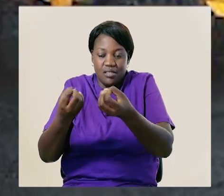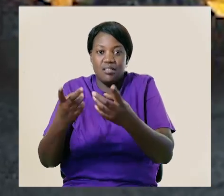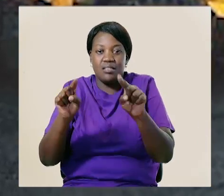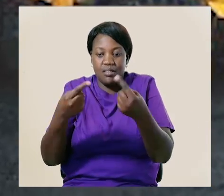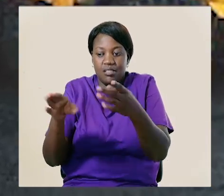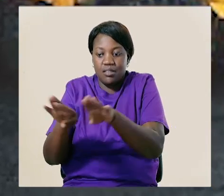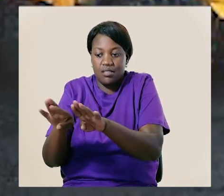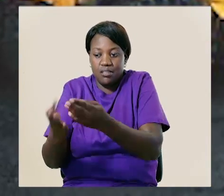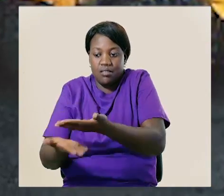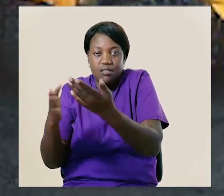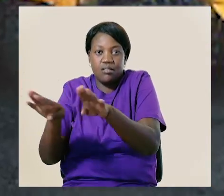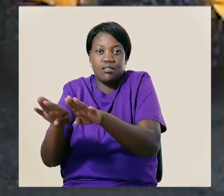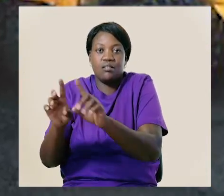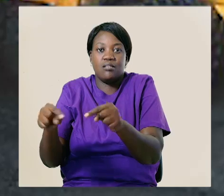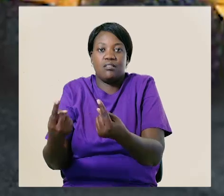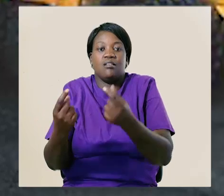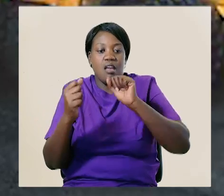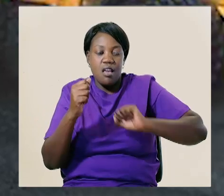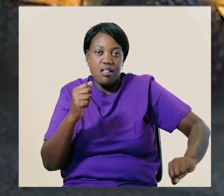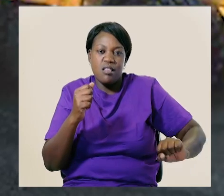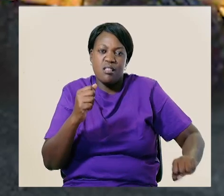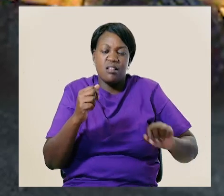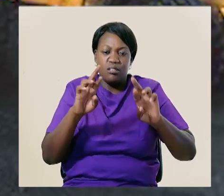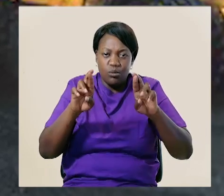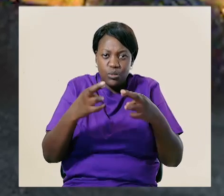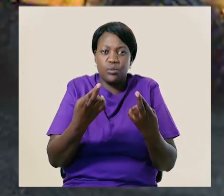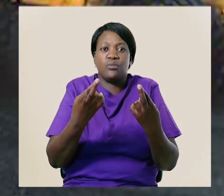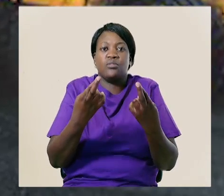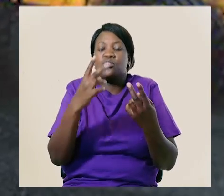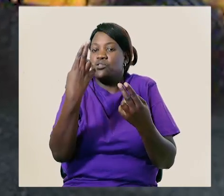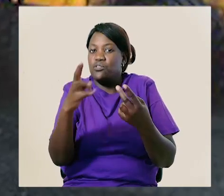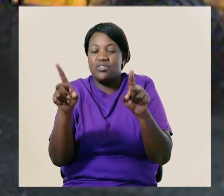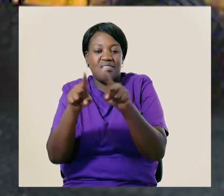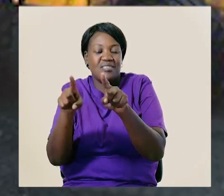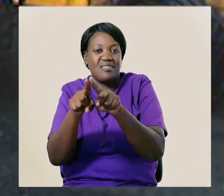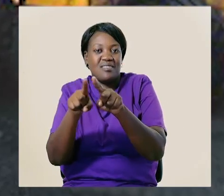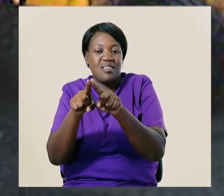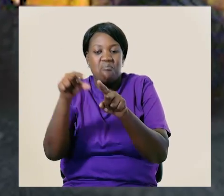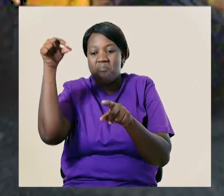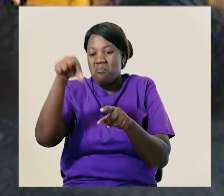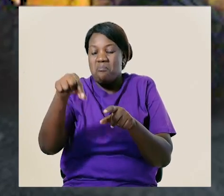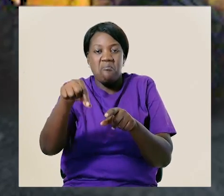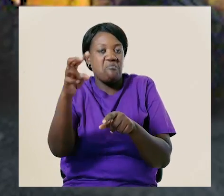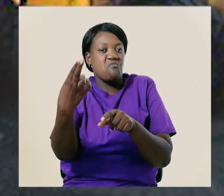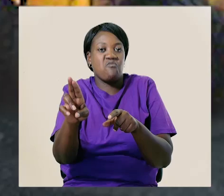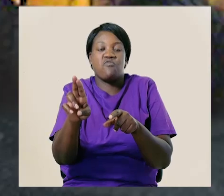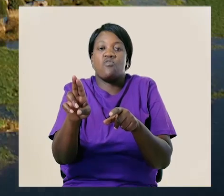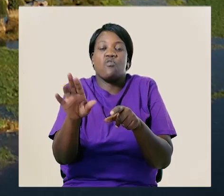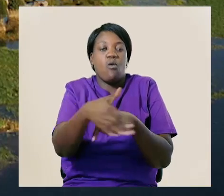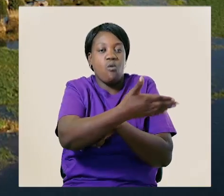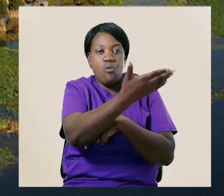for production, but the land and natural resources are not of the same quality